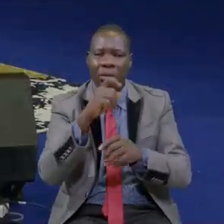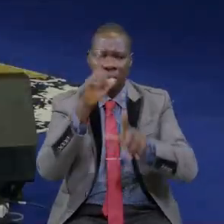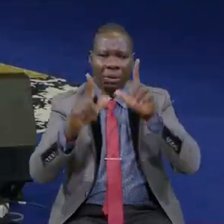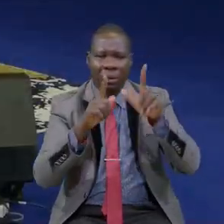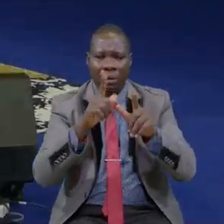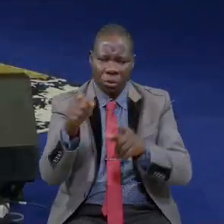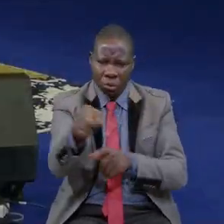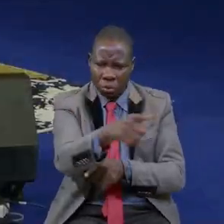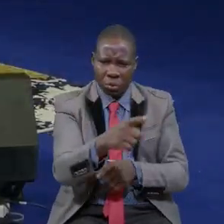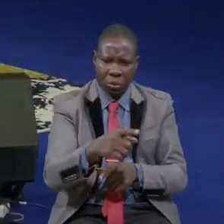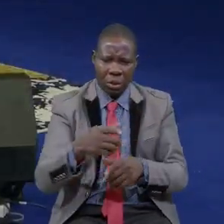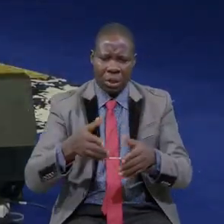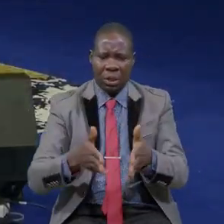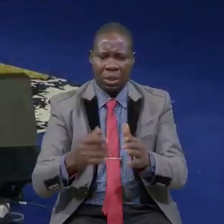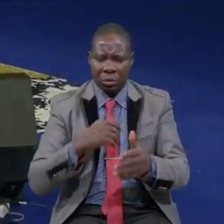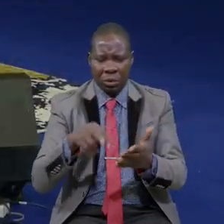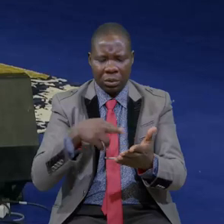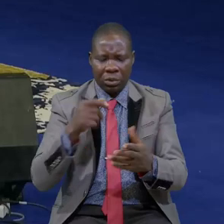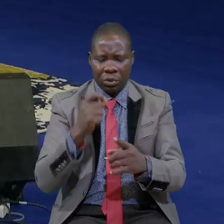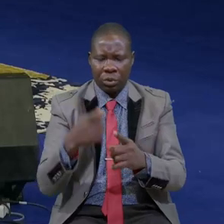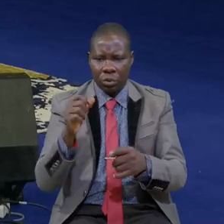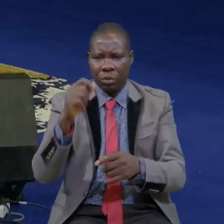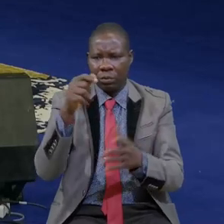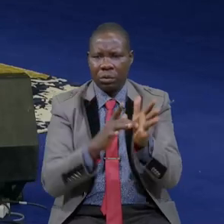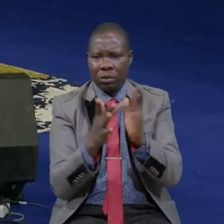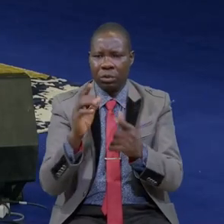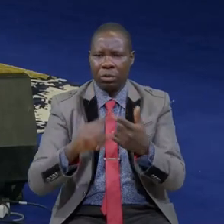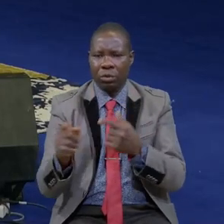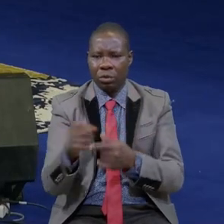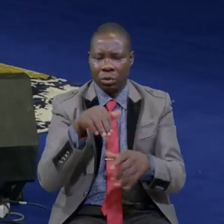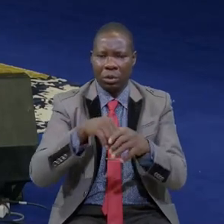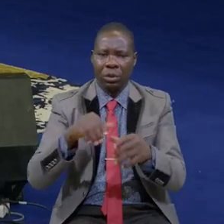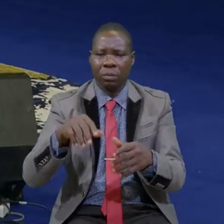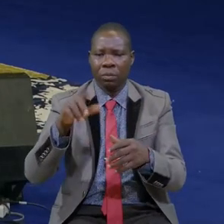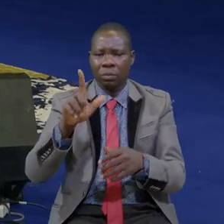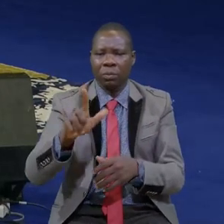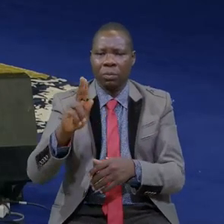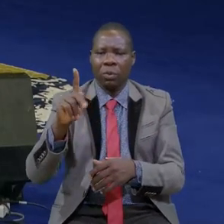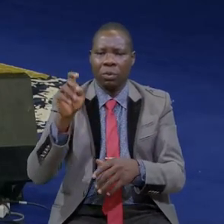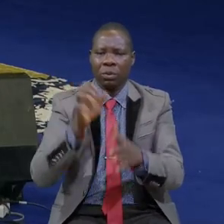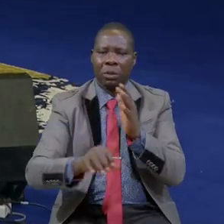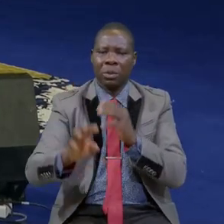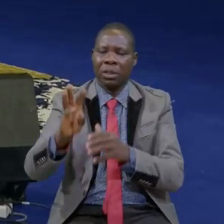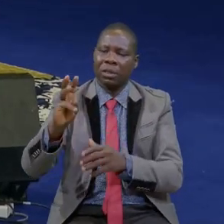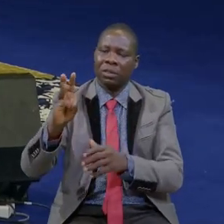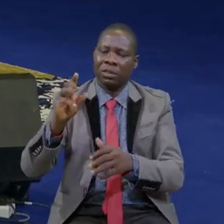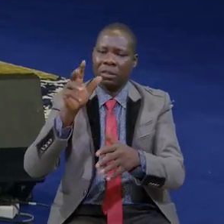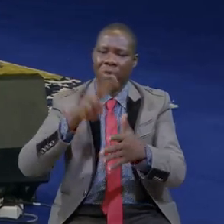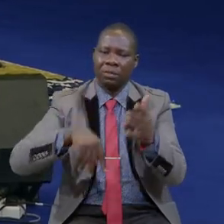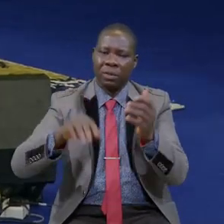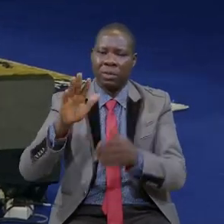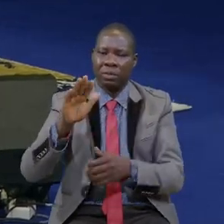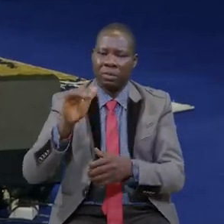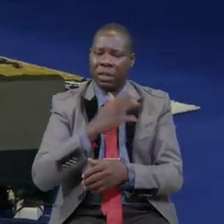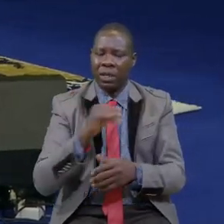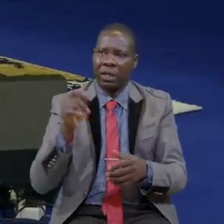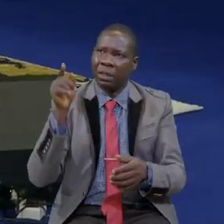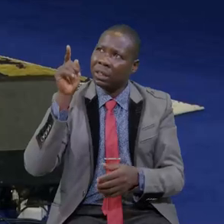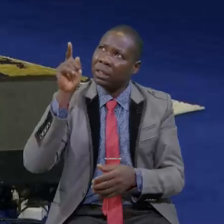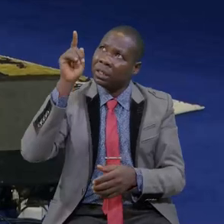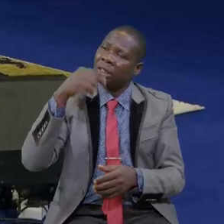to you in Luke chapter 16 verse1 15 it says and he said unto them